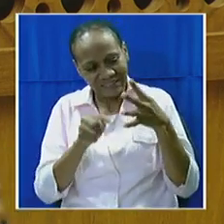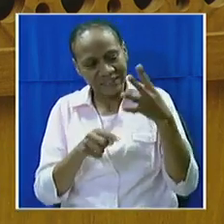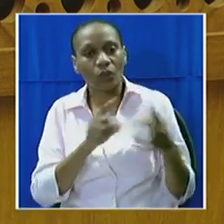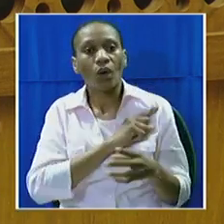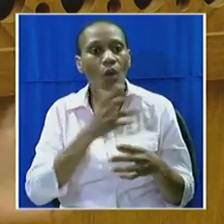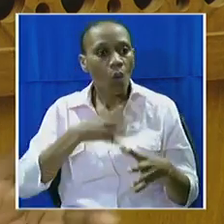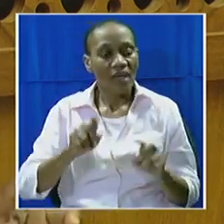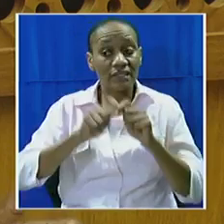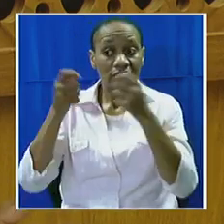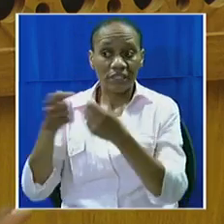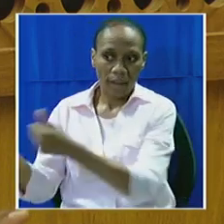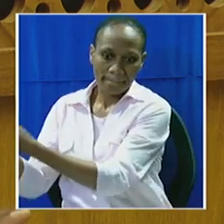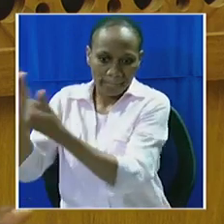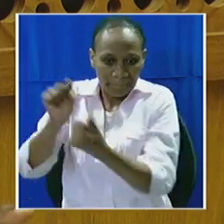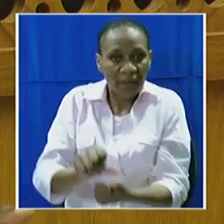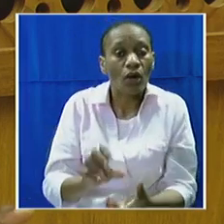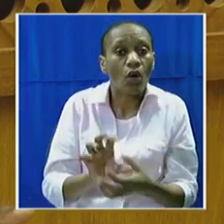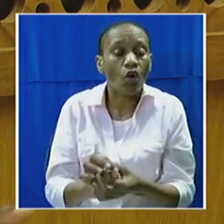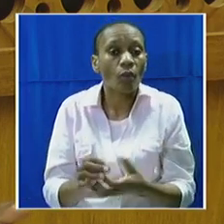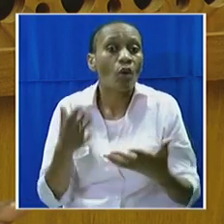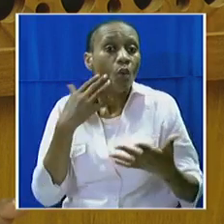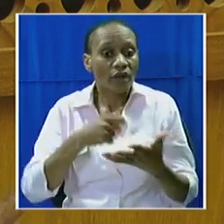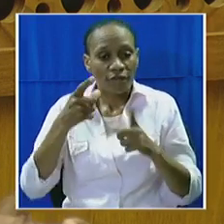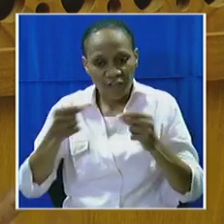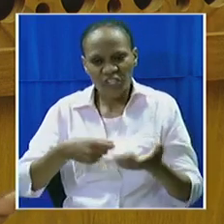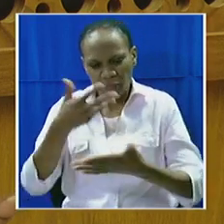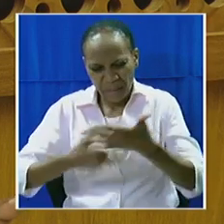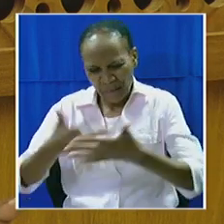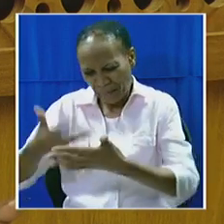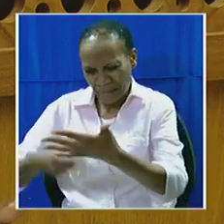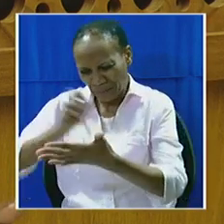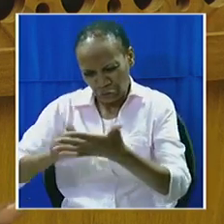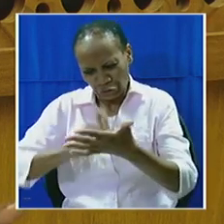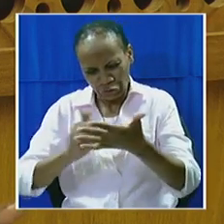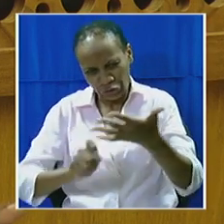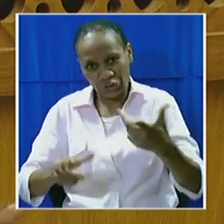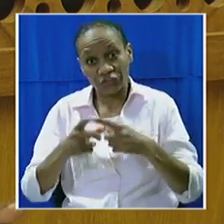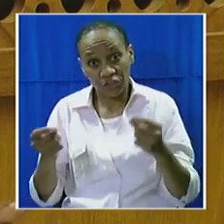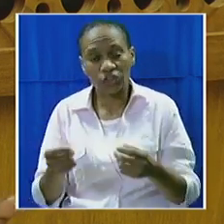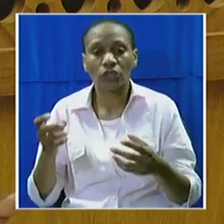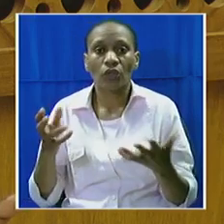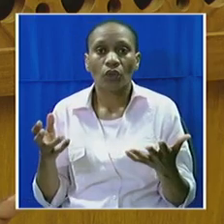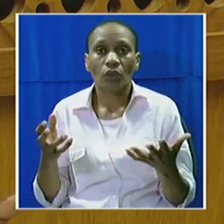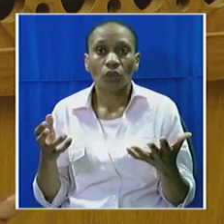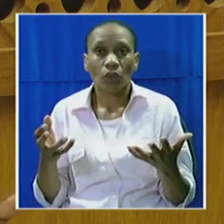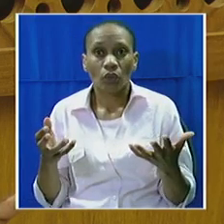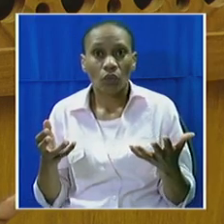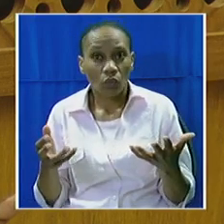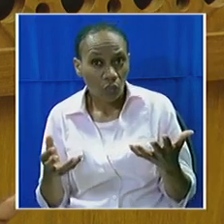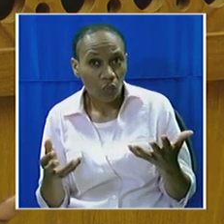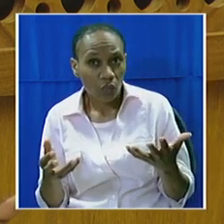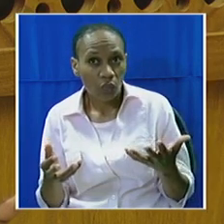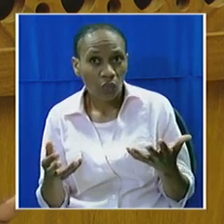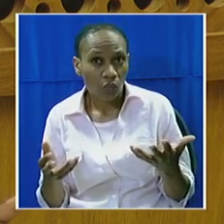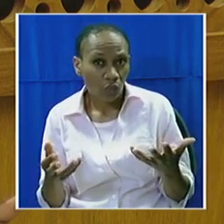China and come back. And whilst they are sorting out all the contractual issues, we think it's not necessary to move in there to be disclosing a